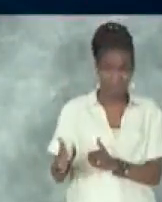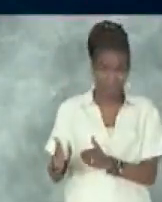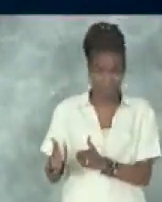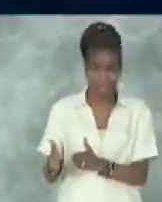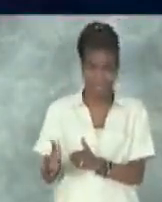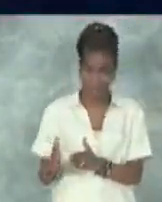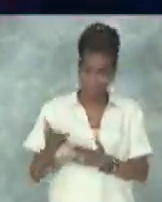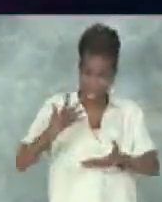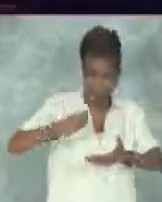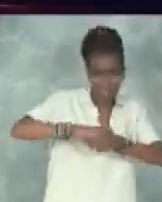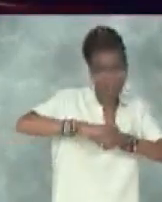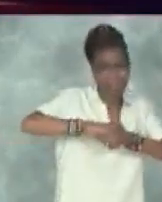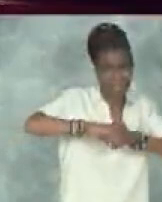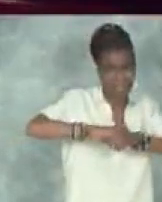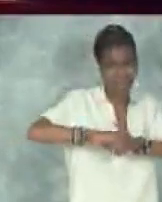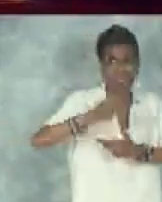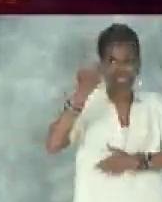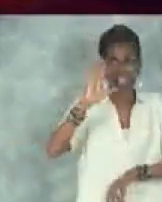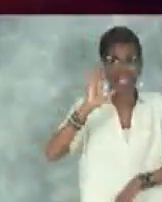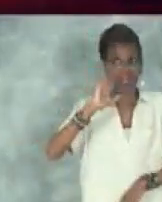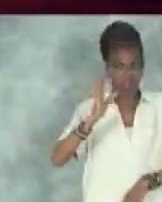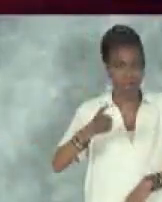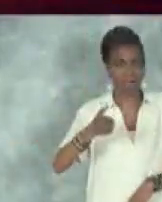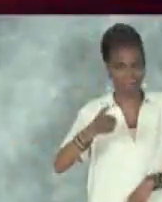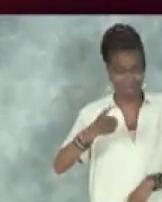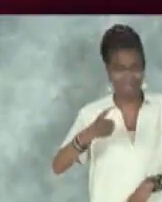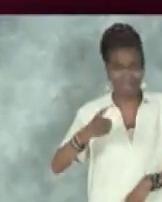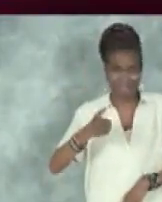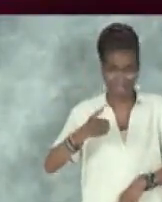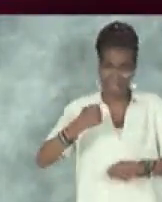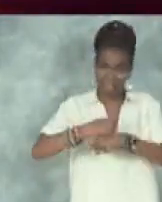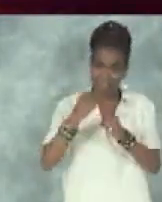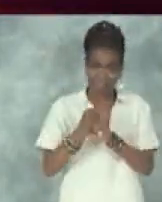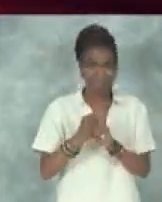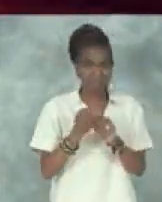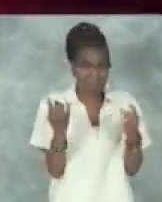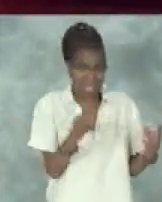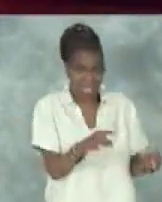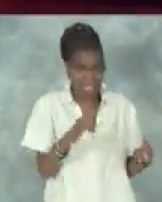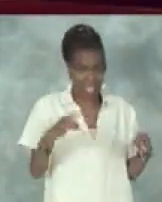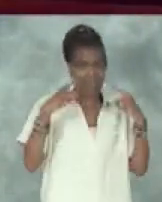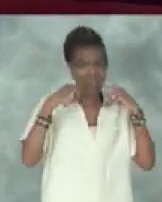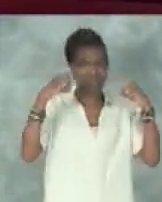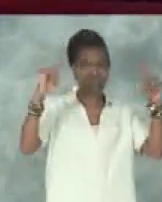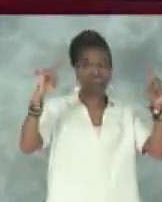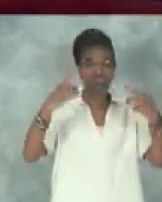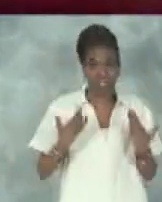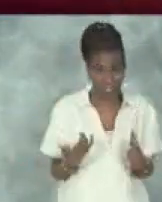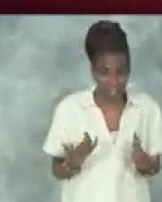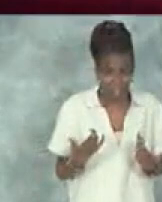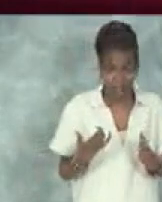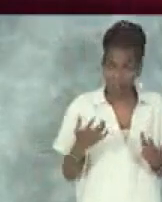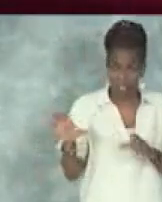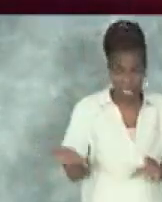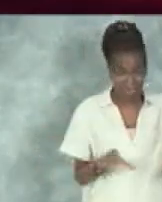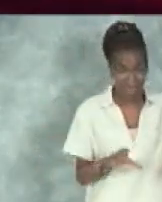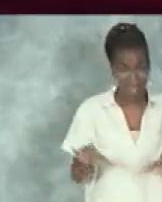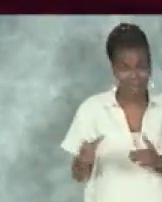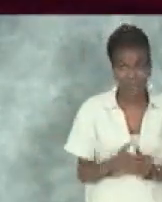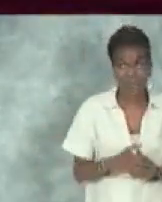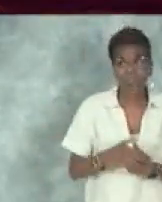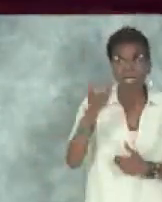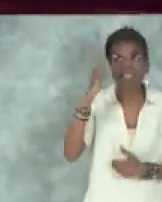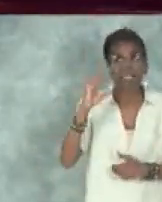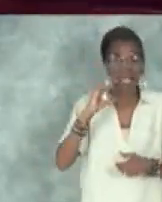I'm in, God will bring it to completion. Whatever I'm doing, God's gonna